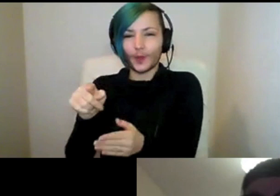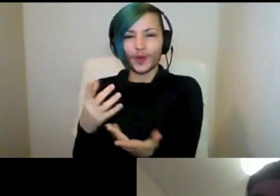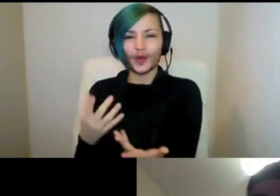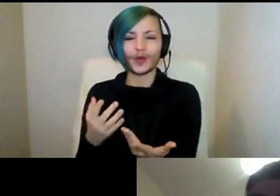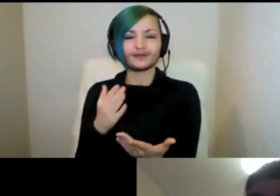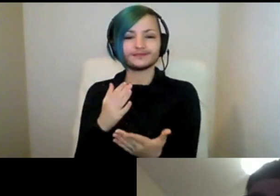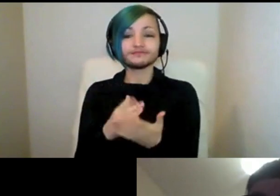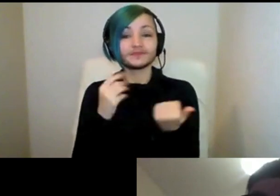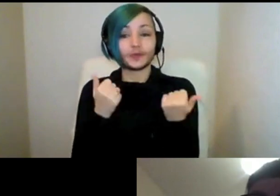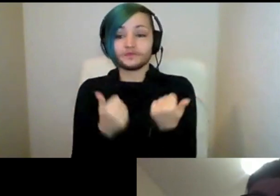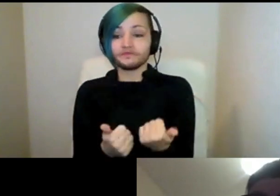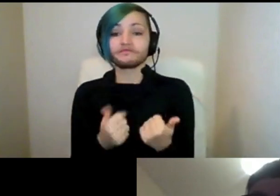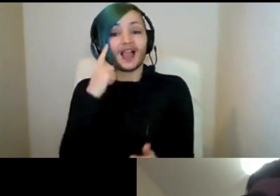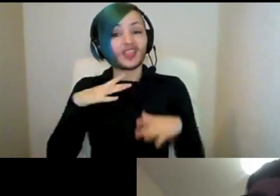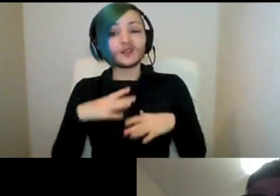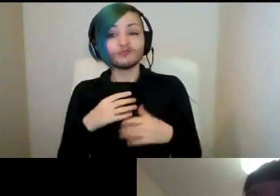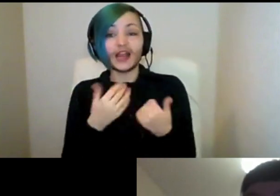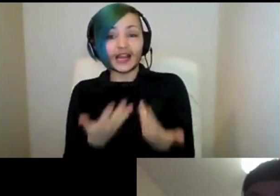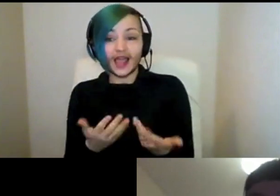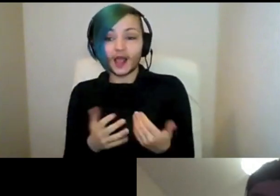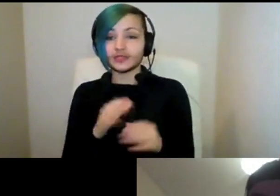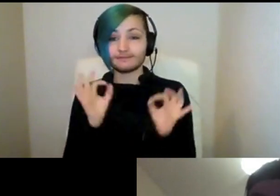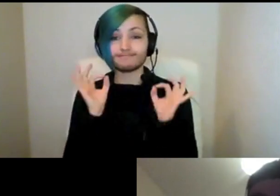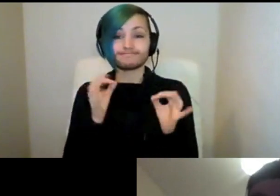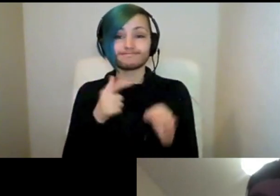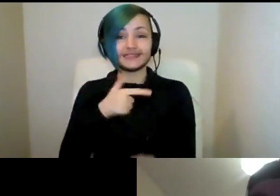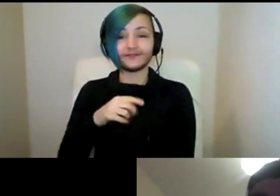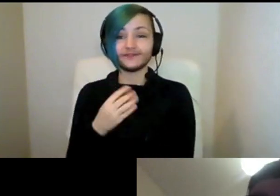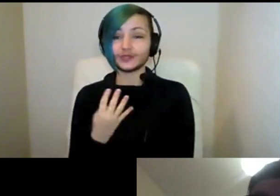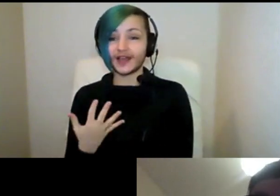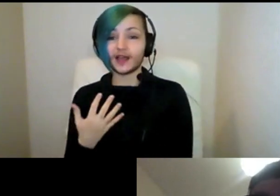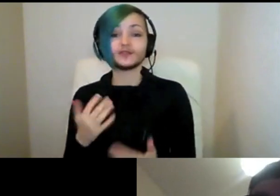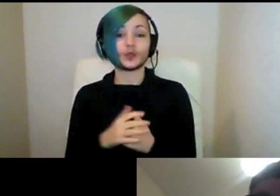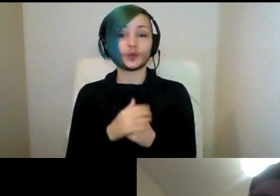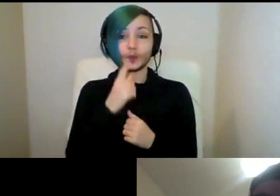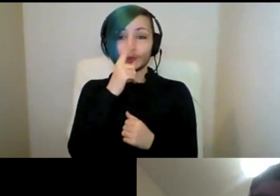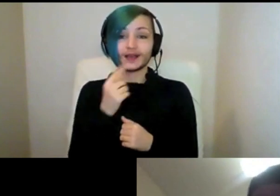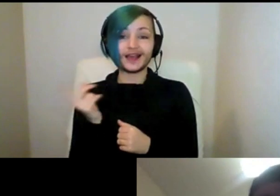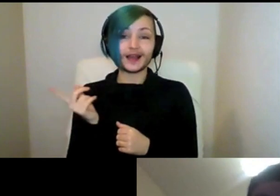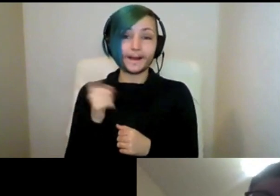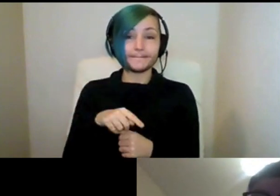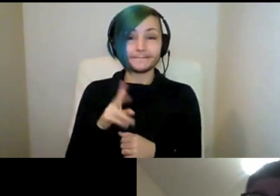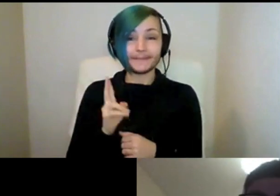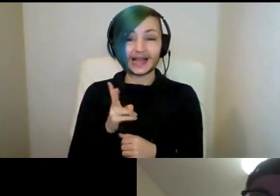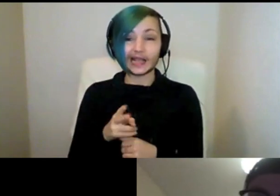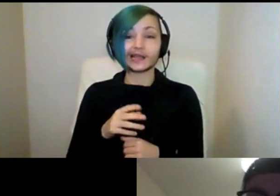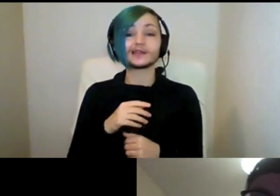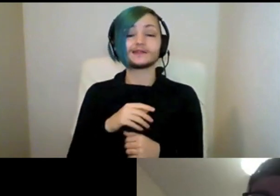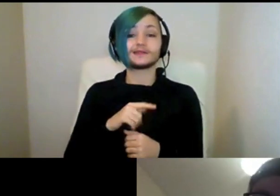go for our little break now. It is exactly 7:45, so if we can be spot on back